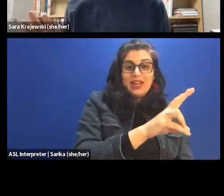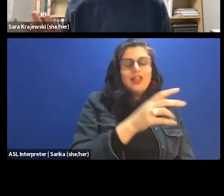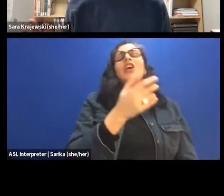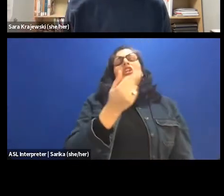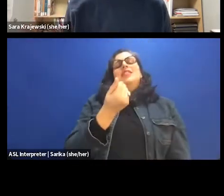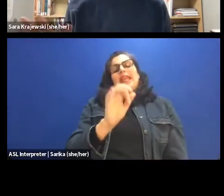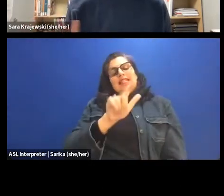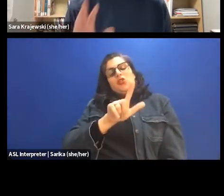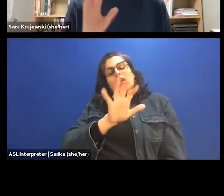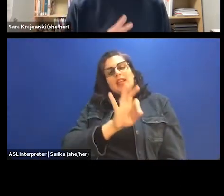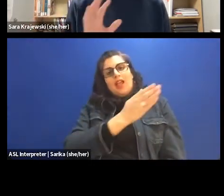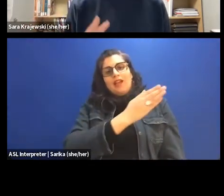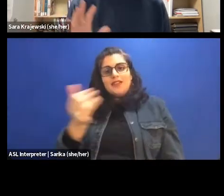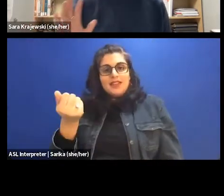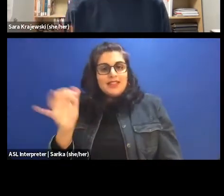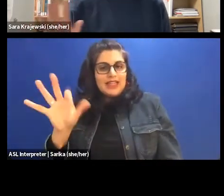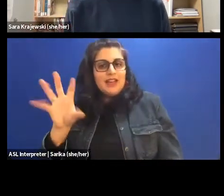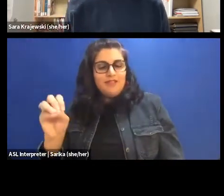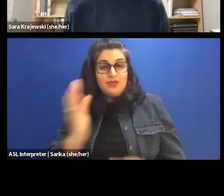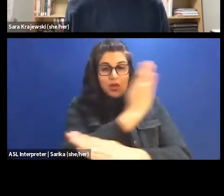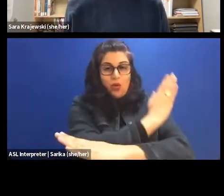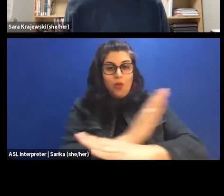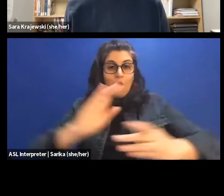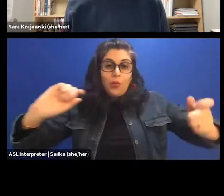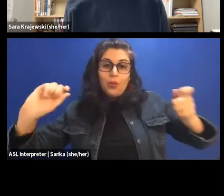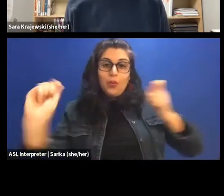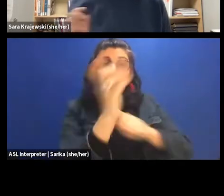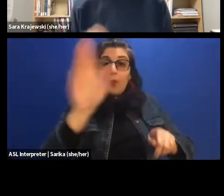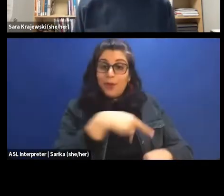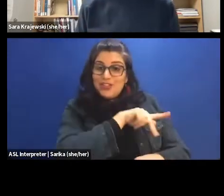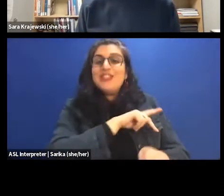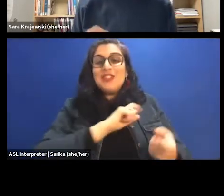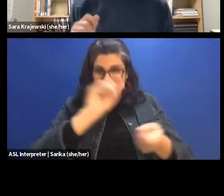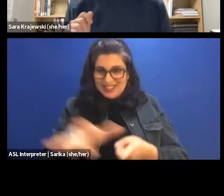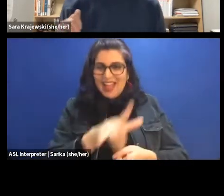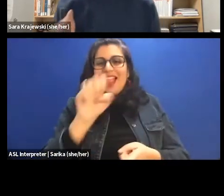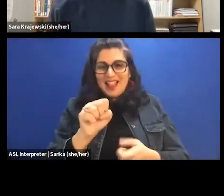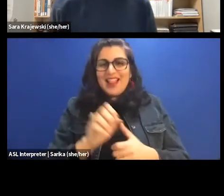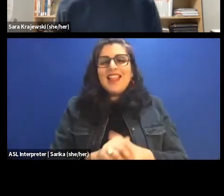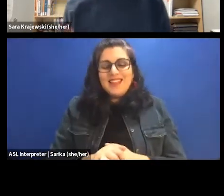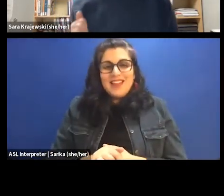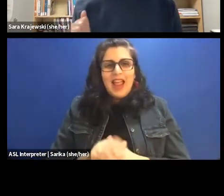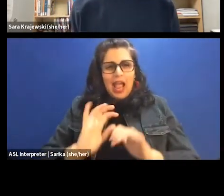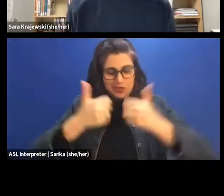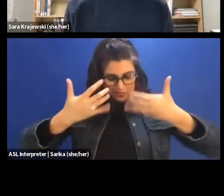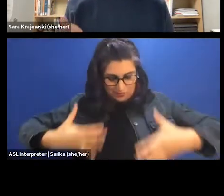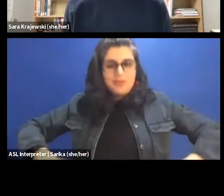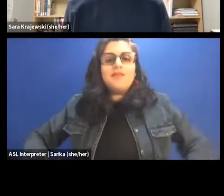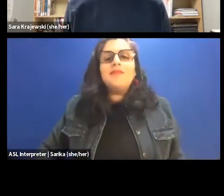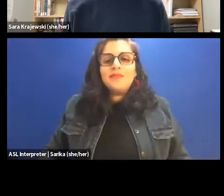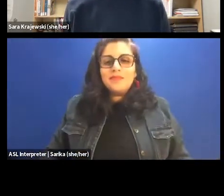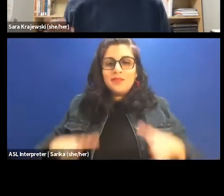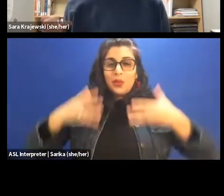wonderful documentation of the evolution of her personal style, particularly how she wore the